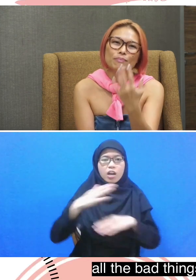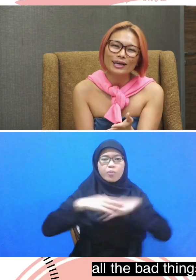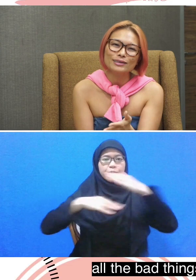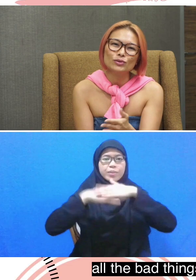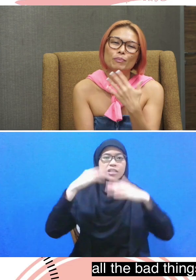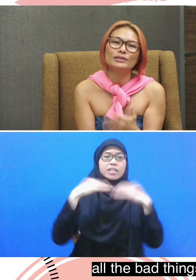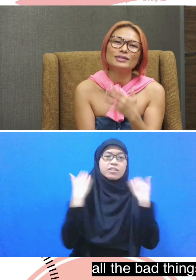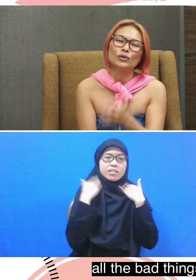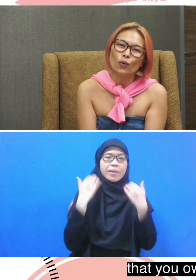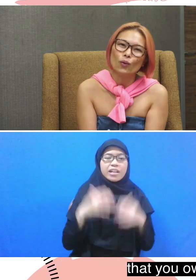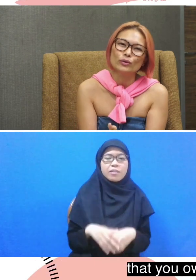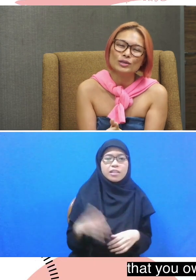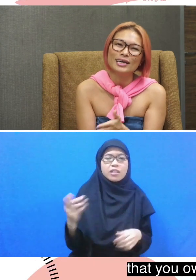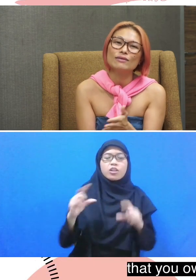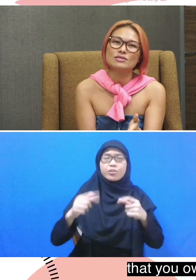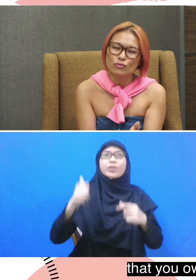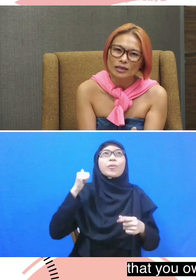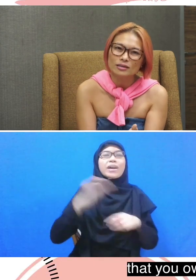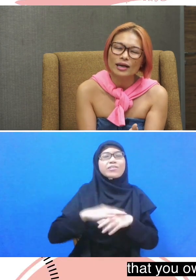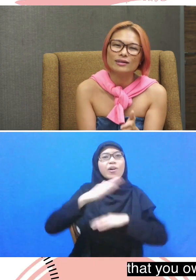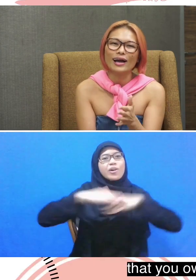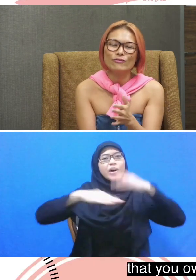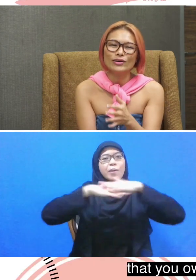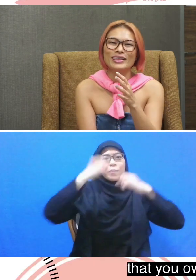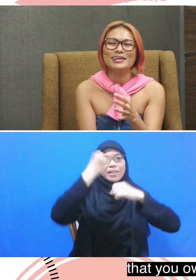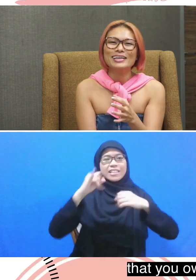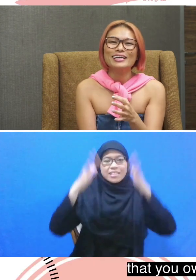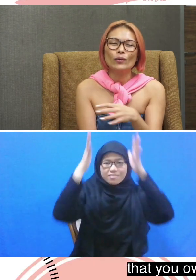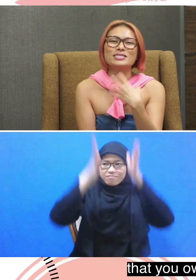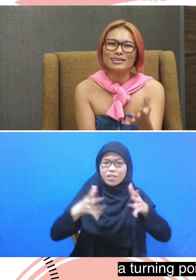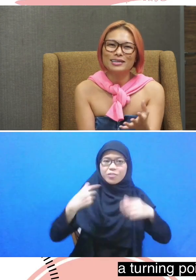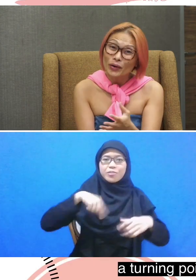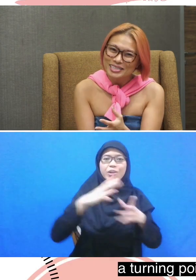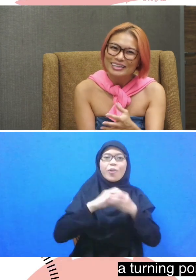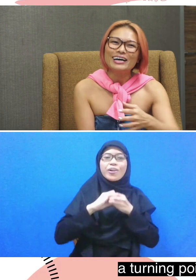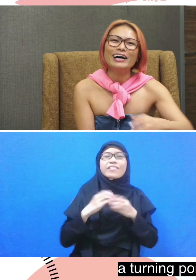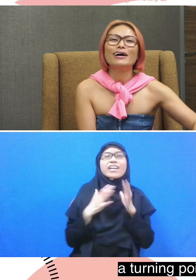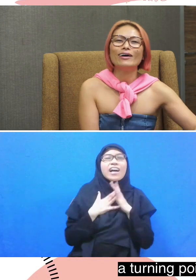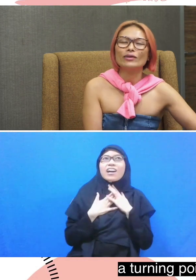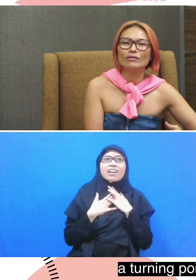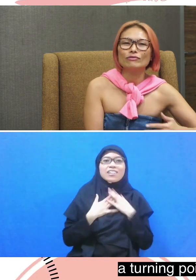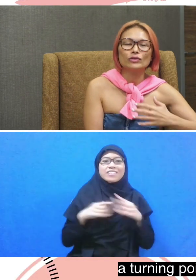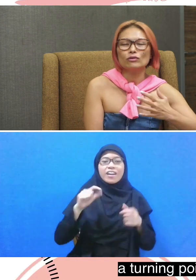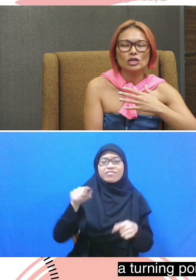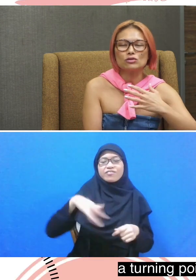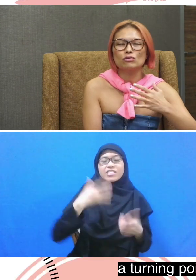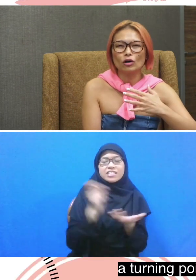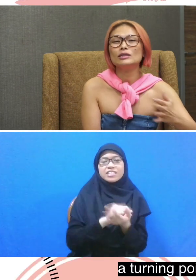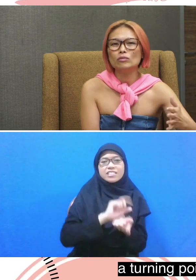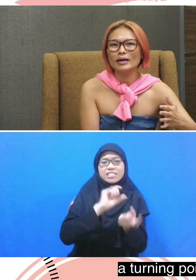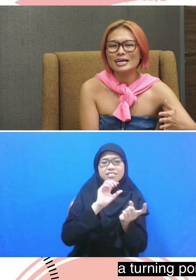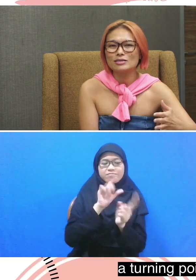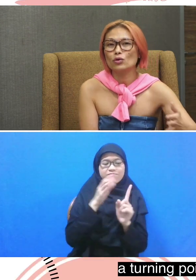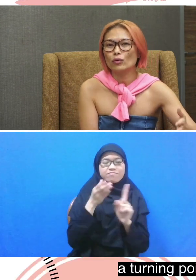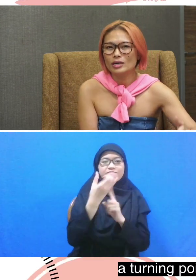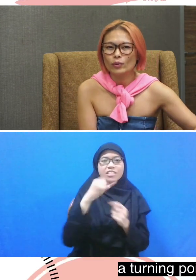going back to a building that you own was kind of surreal, and I felt that it was a turning point. On, you know, just to continue